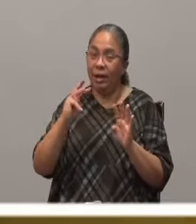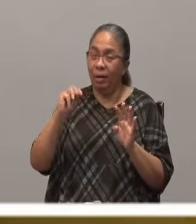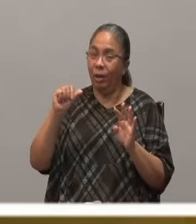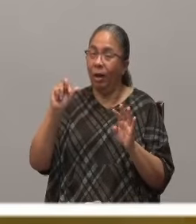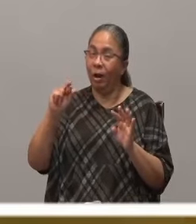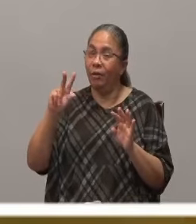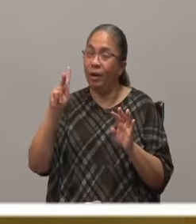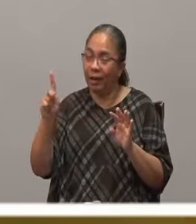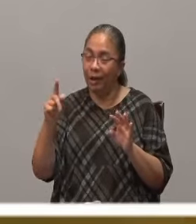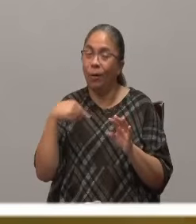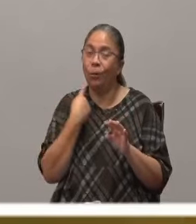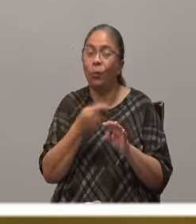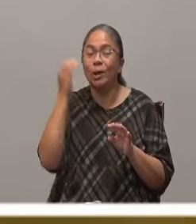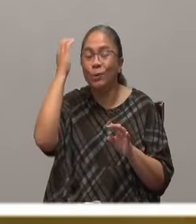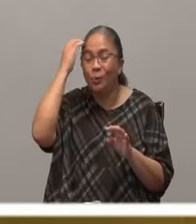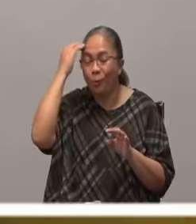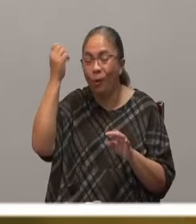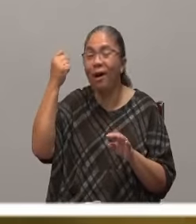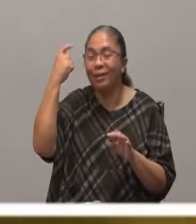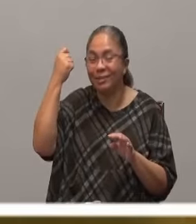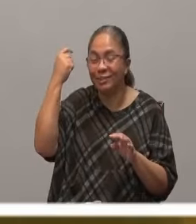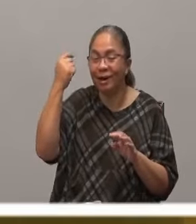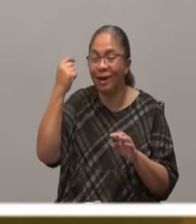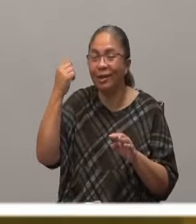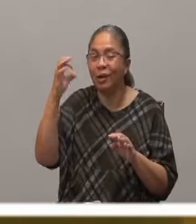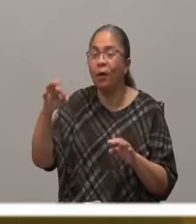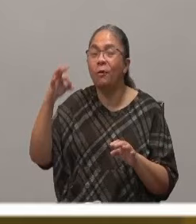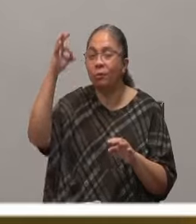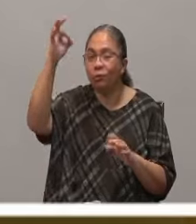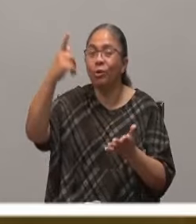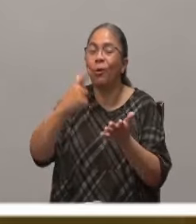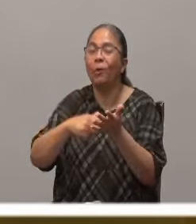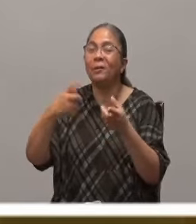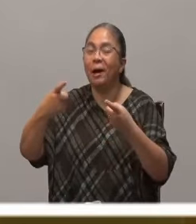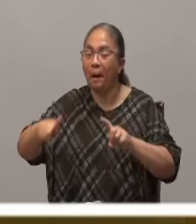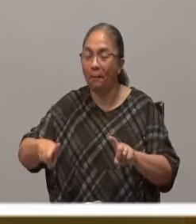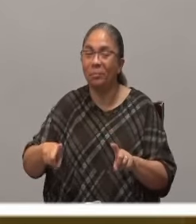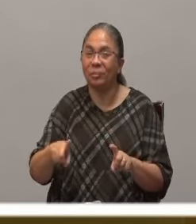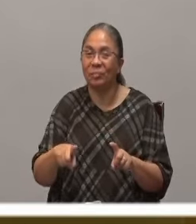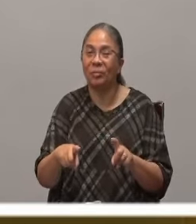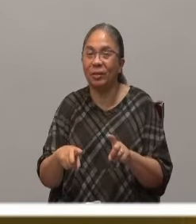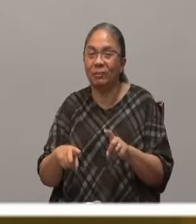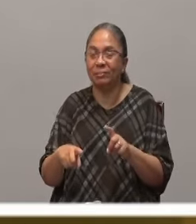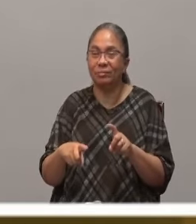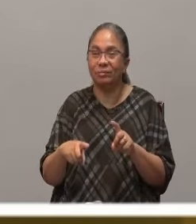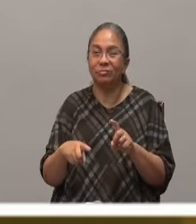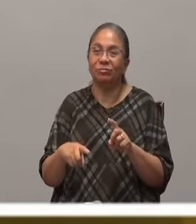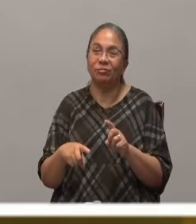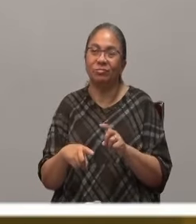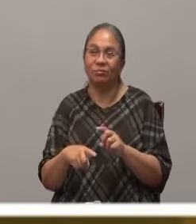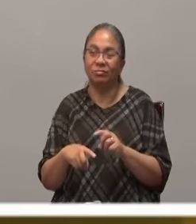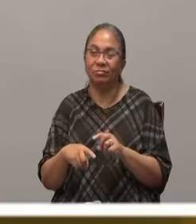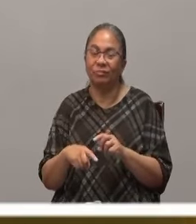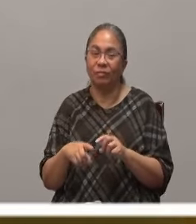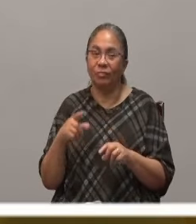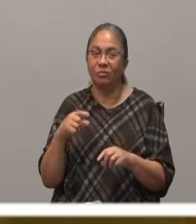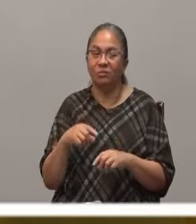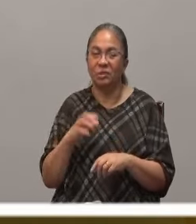Mark, we know we have a preview of coming attractions. So we know who you